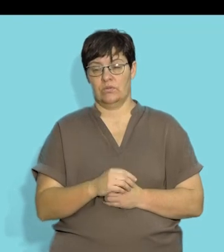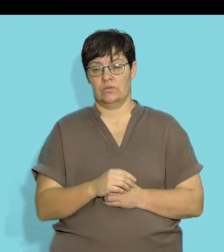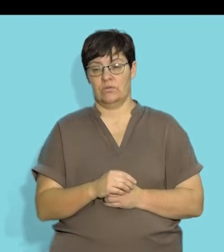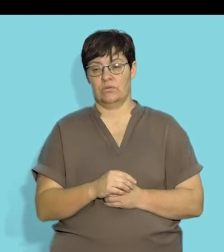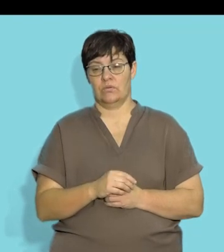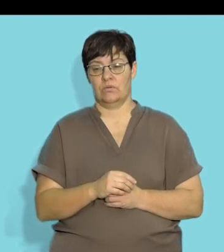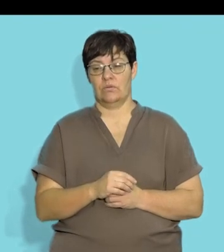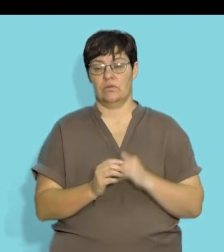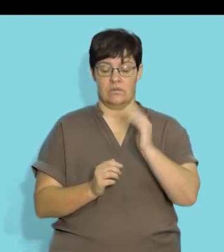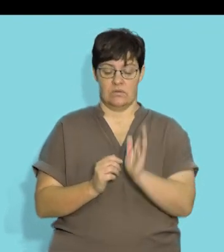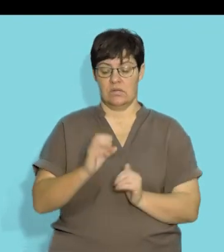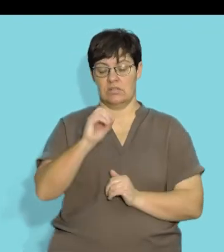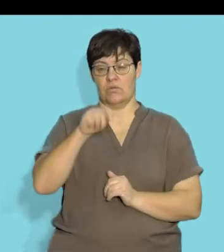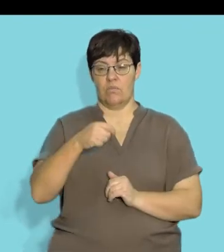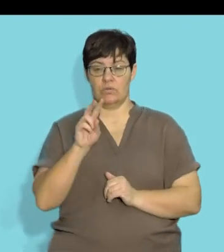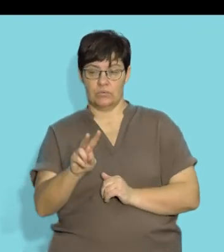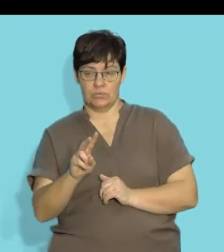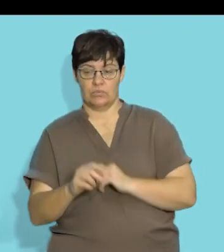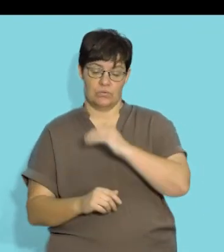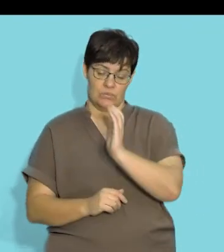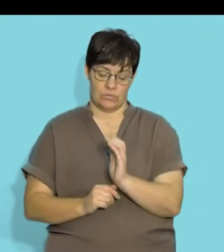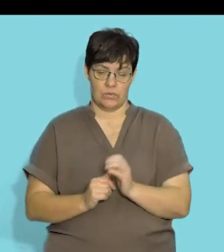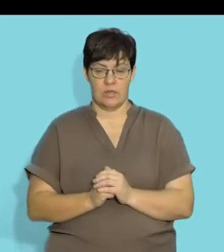multiplied by 0.2 multiplied by